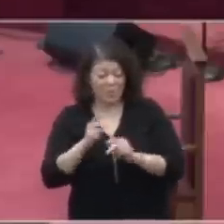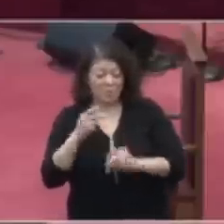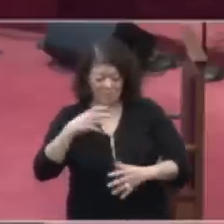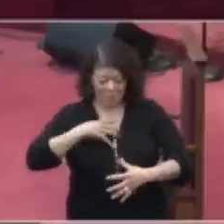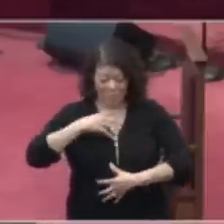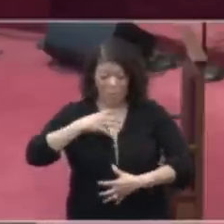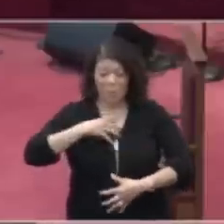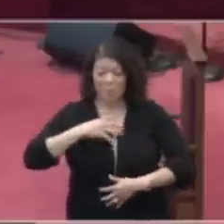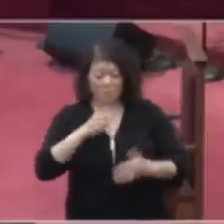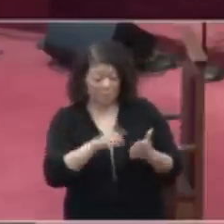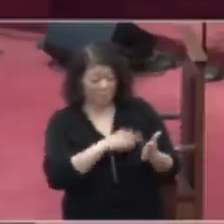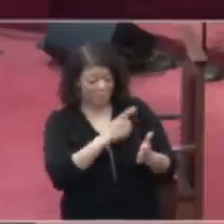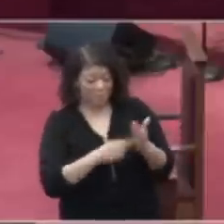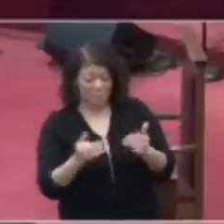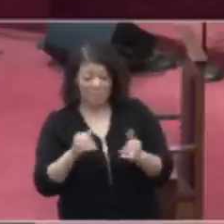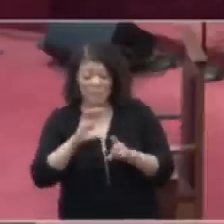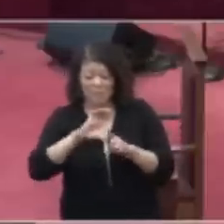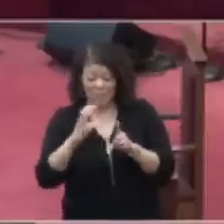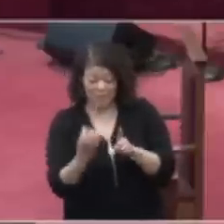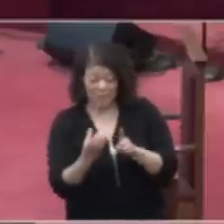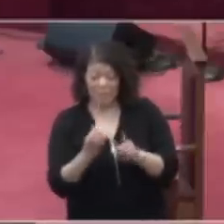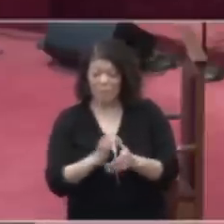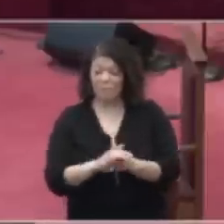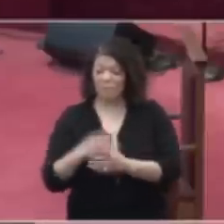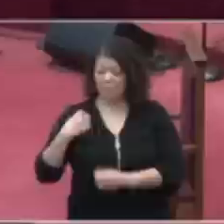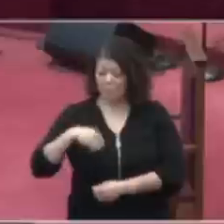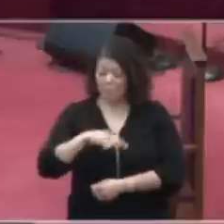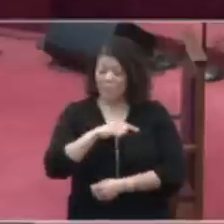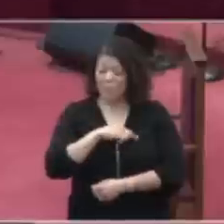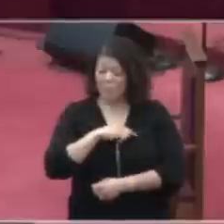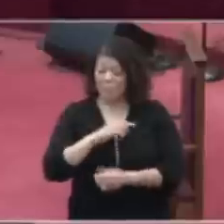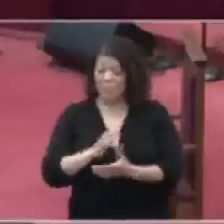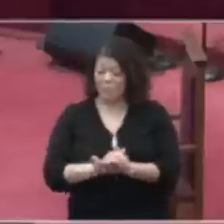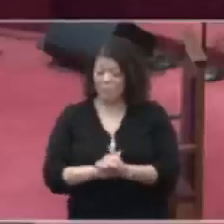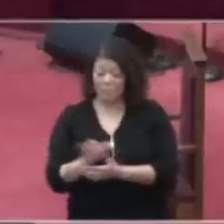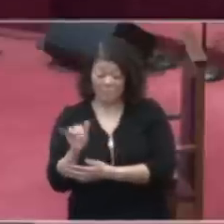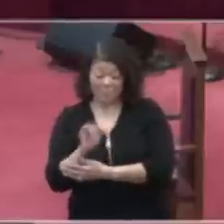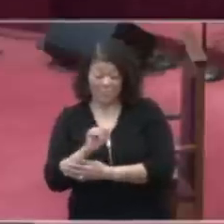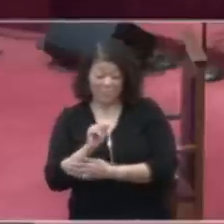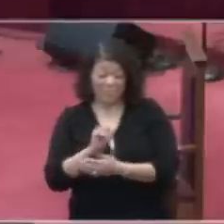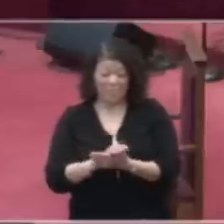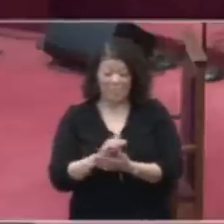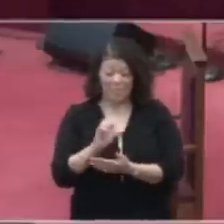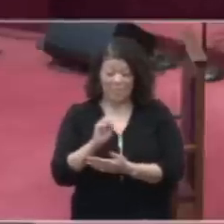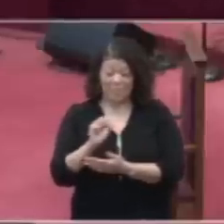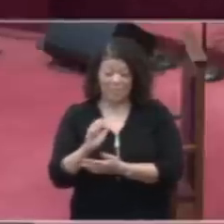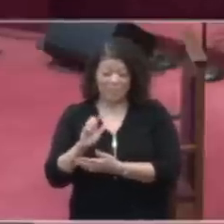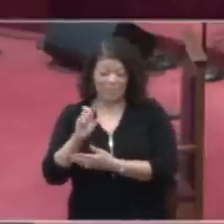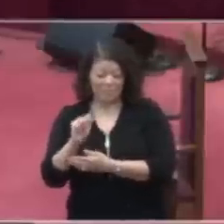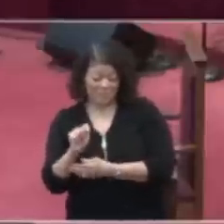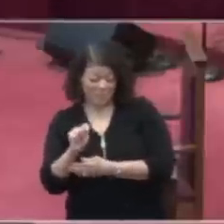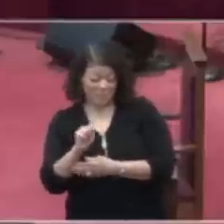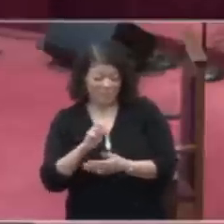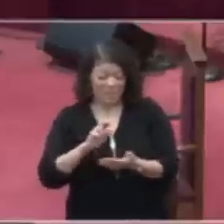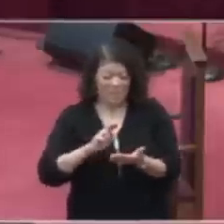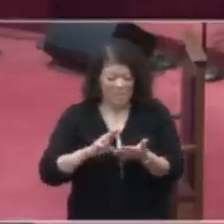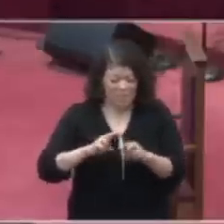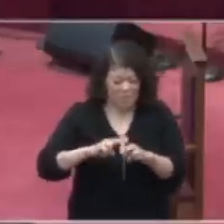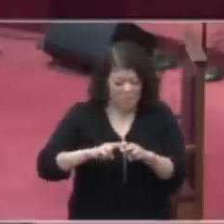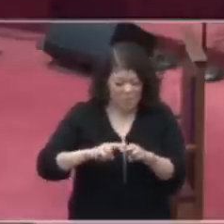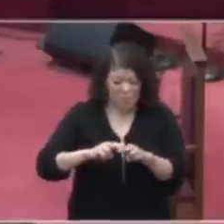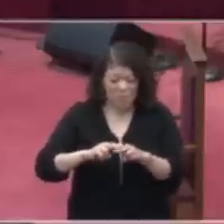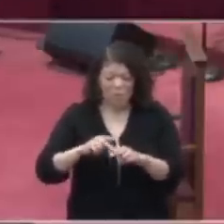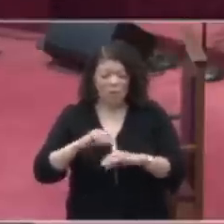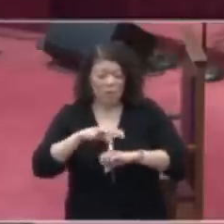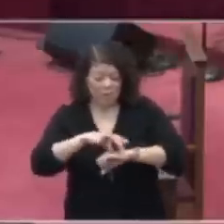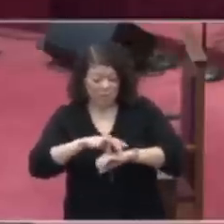people of God, and the Bible says we are the salt of the earth. We are a city